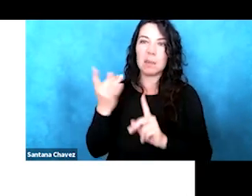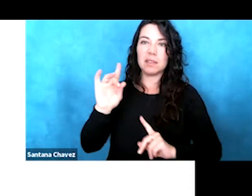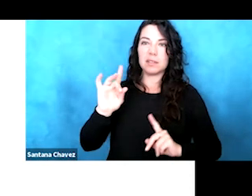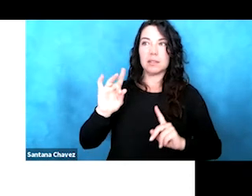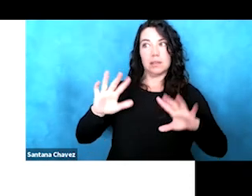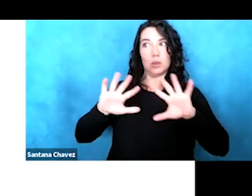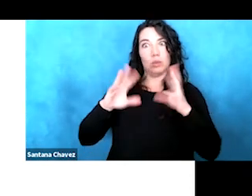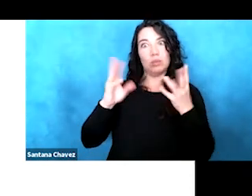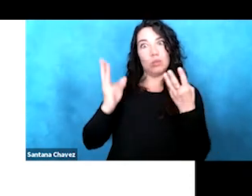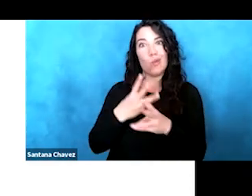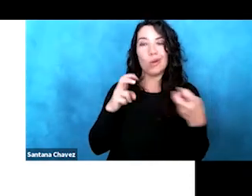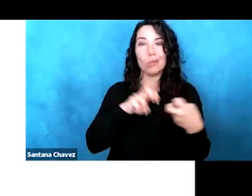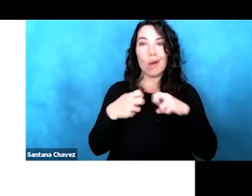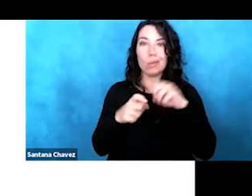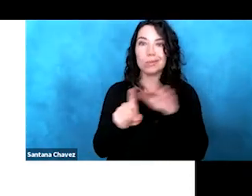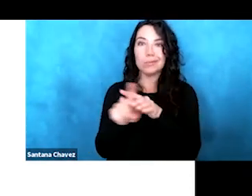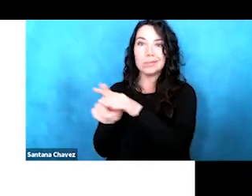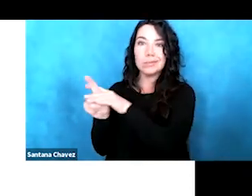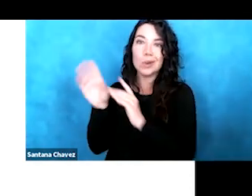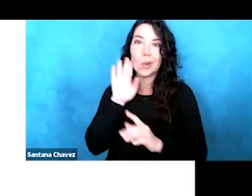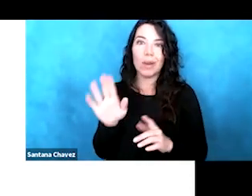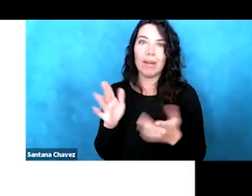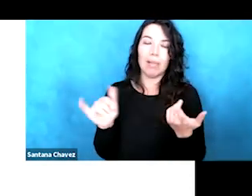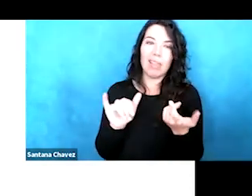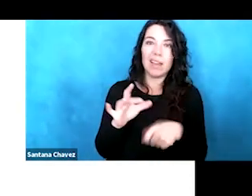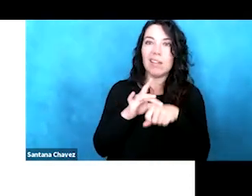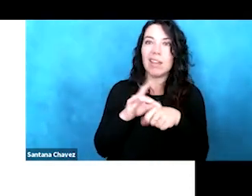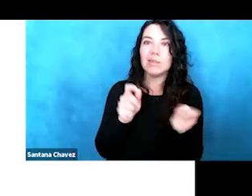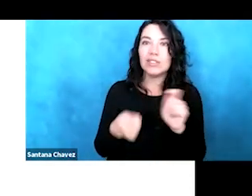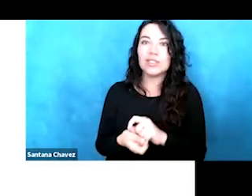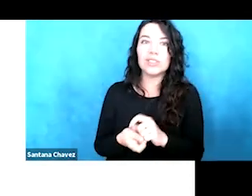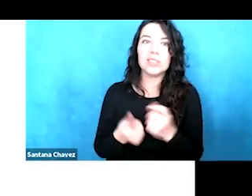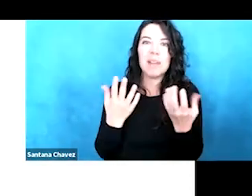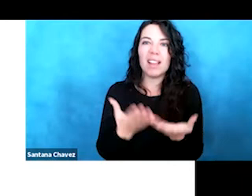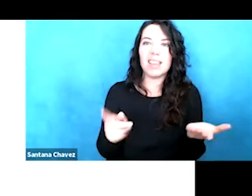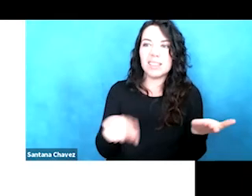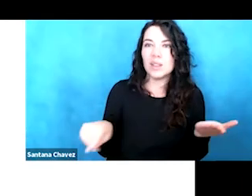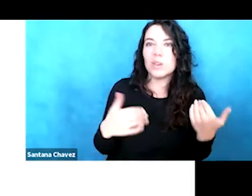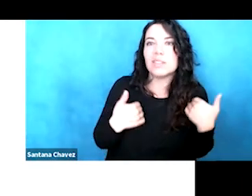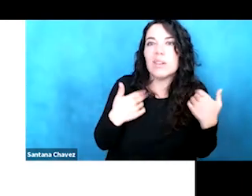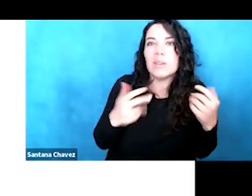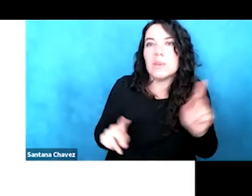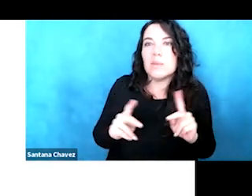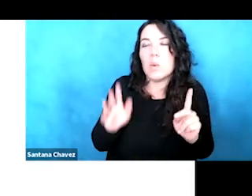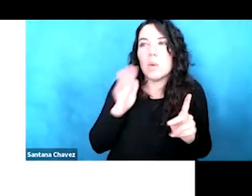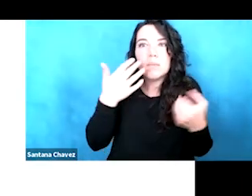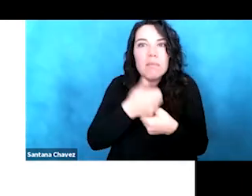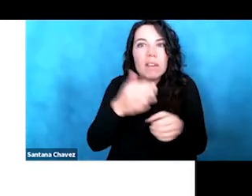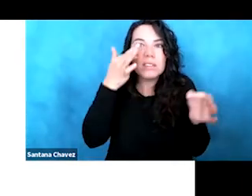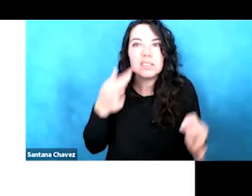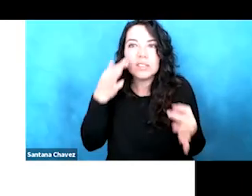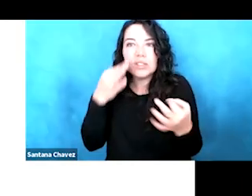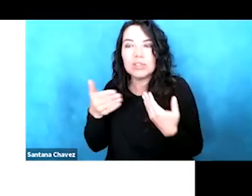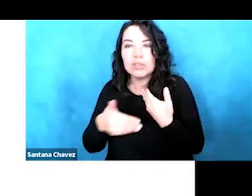youth will have to deal with as they come of age, challenges that are not of their making. As their caretakers, we need to do everything that we can